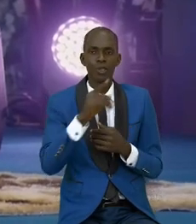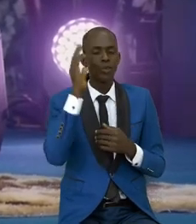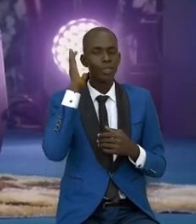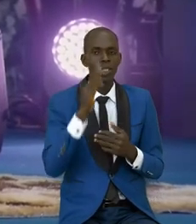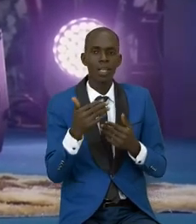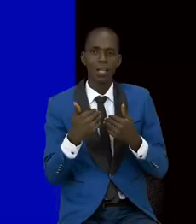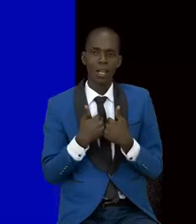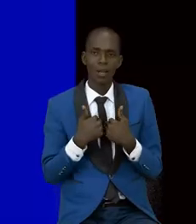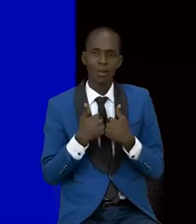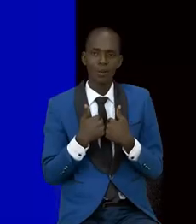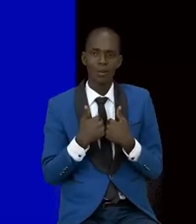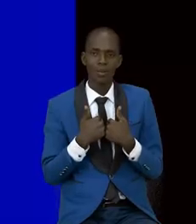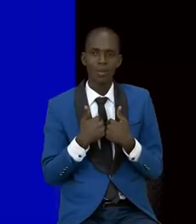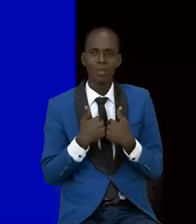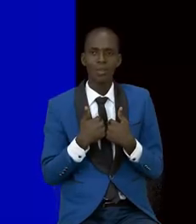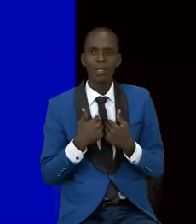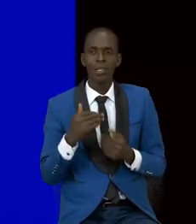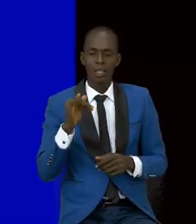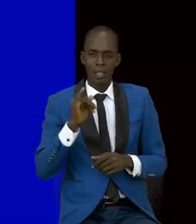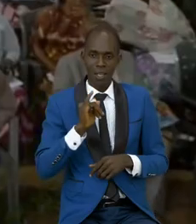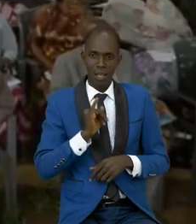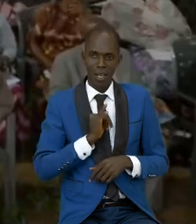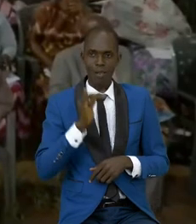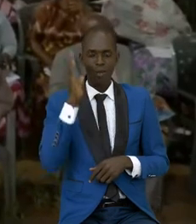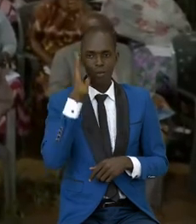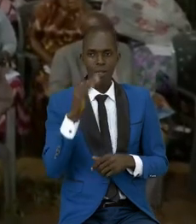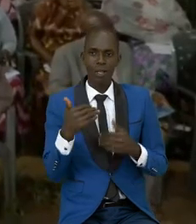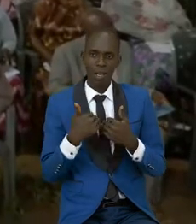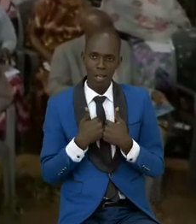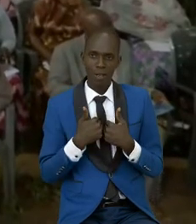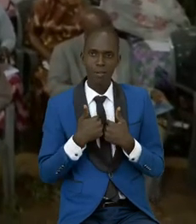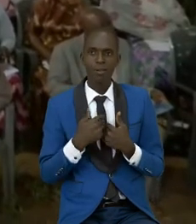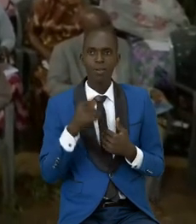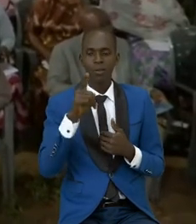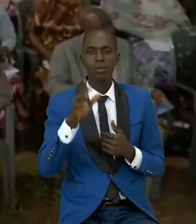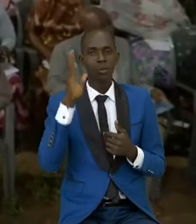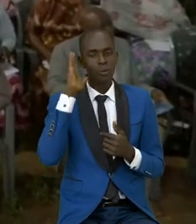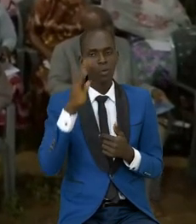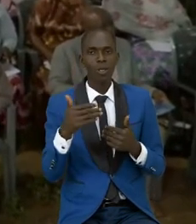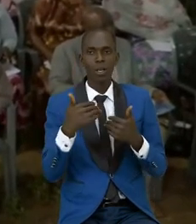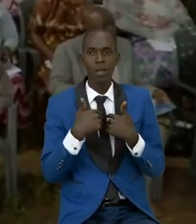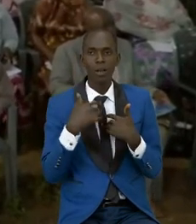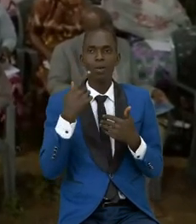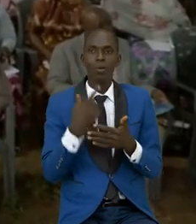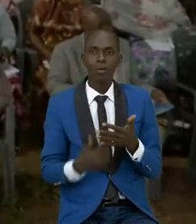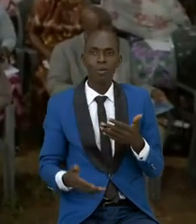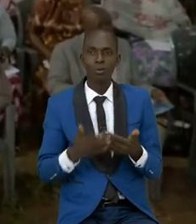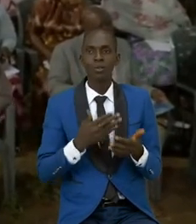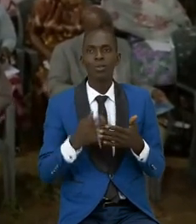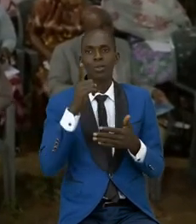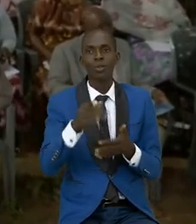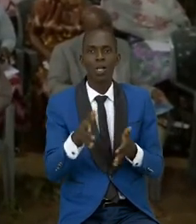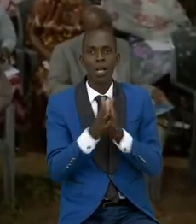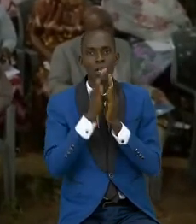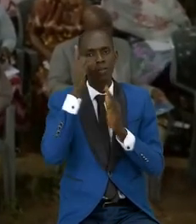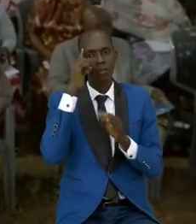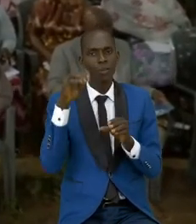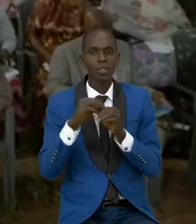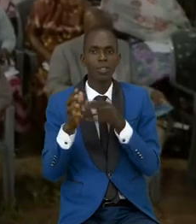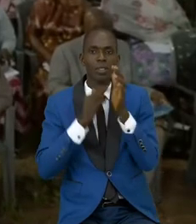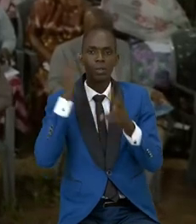he shall have, I will have, you'll have what you demand in